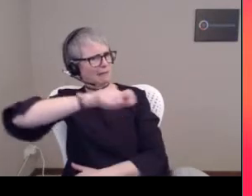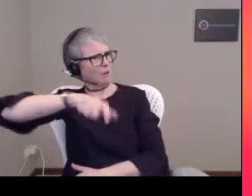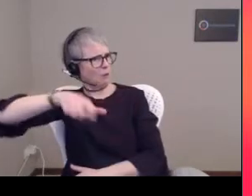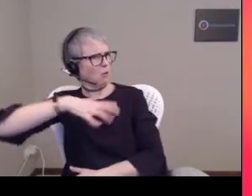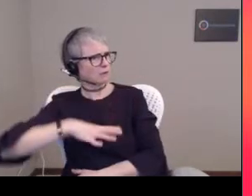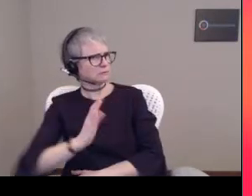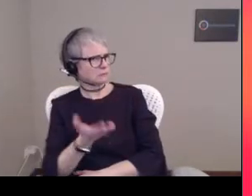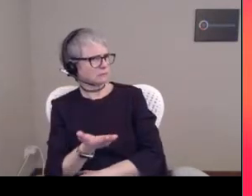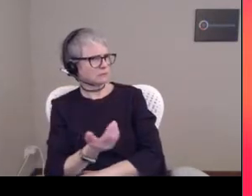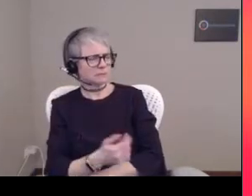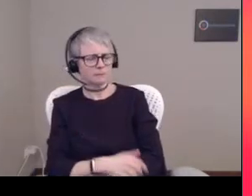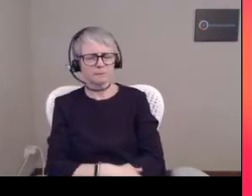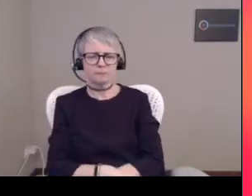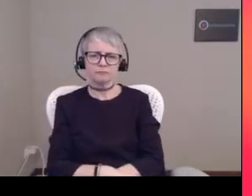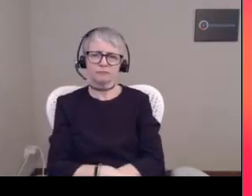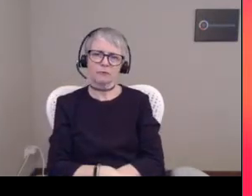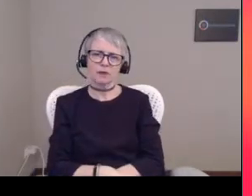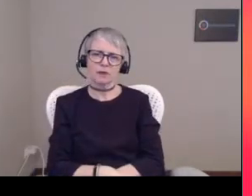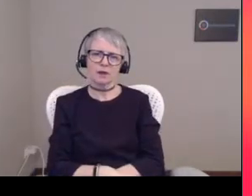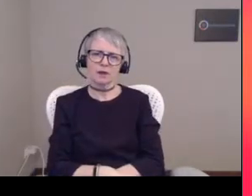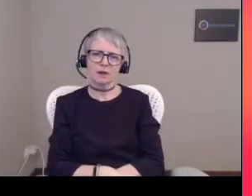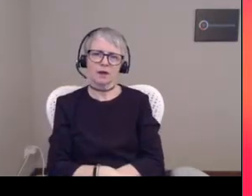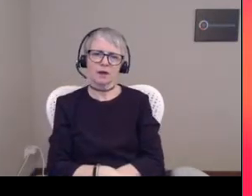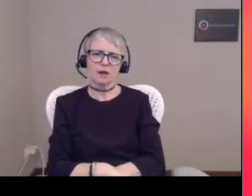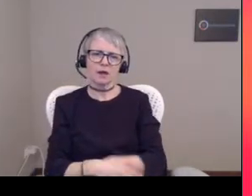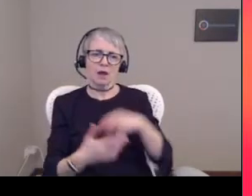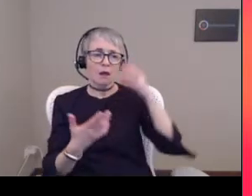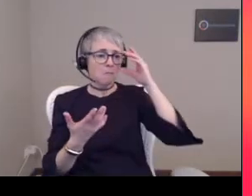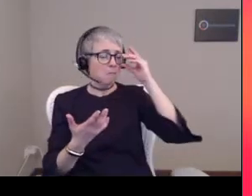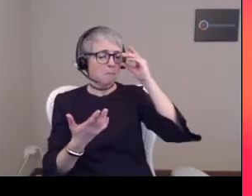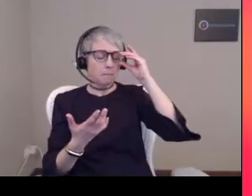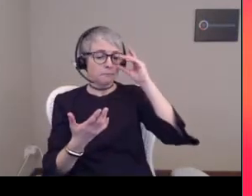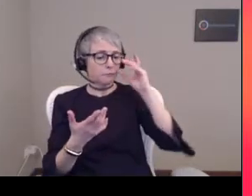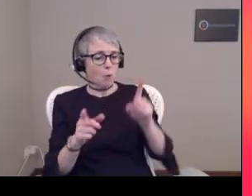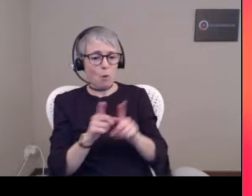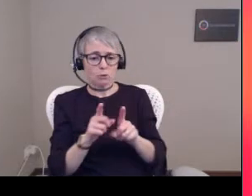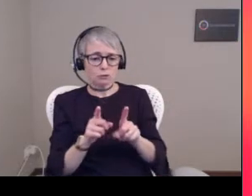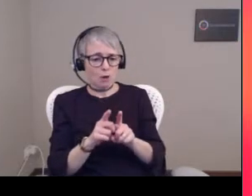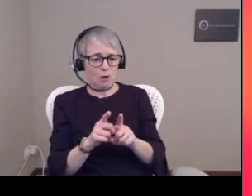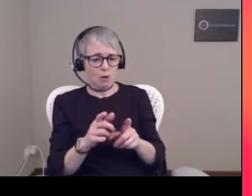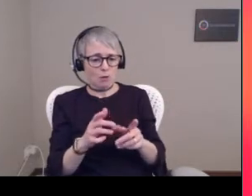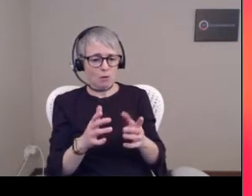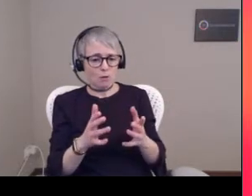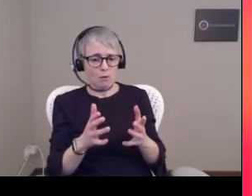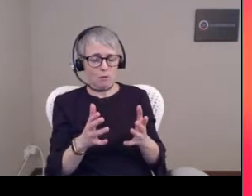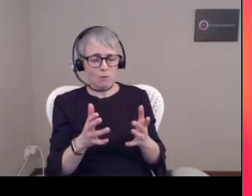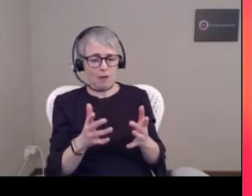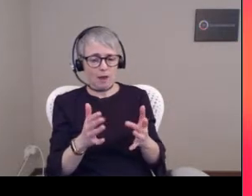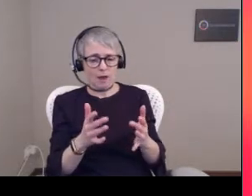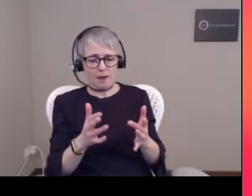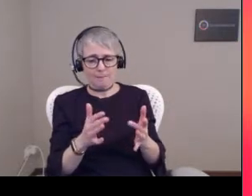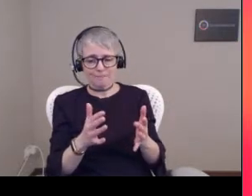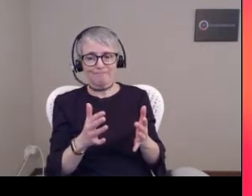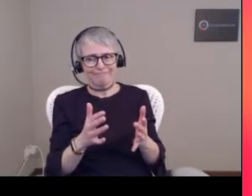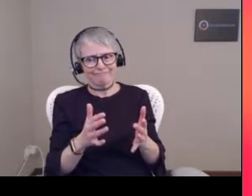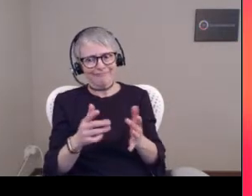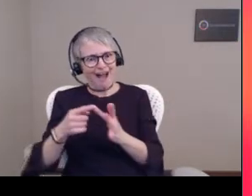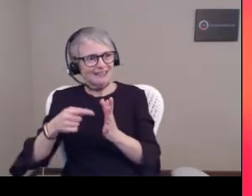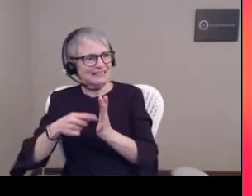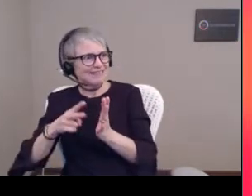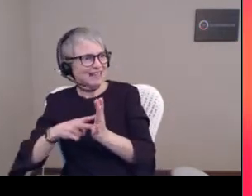ITV. Also, if you want to come into yes, the pace is quite fast, but it's